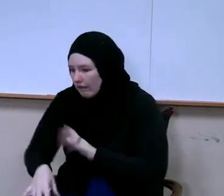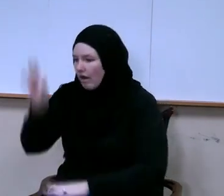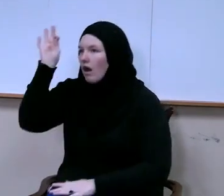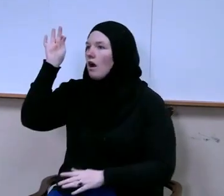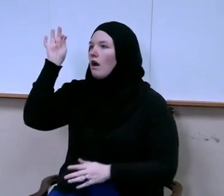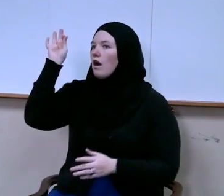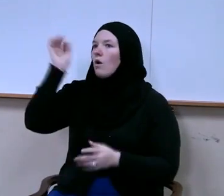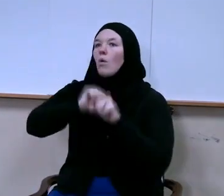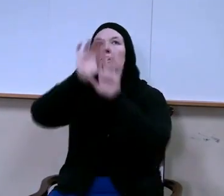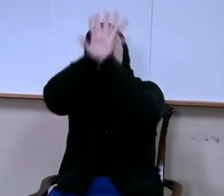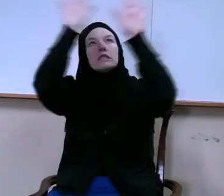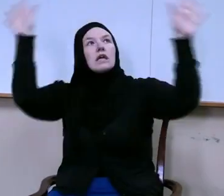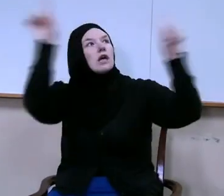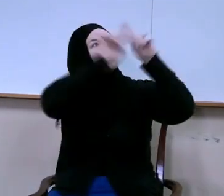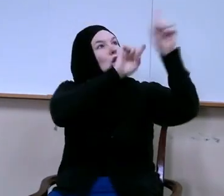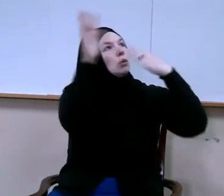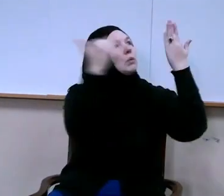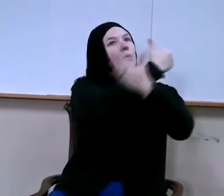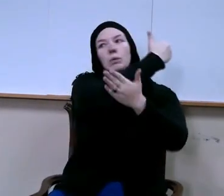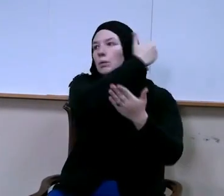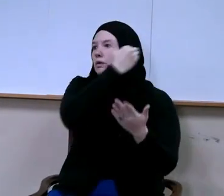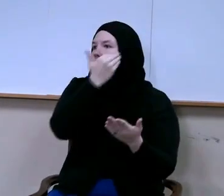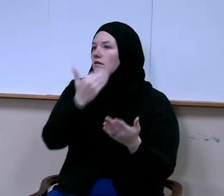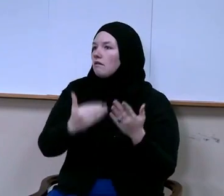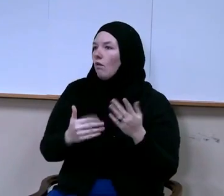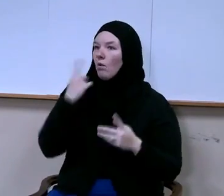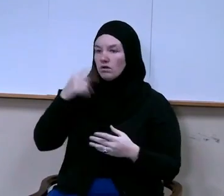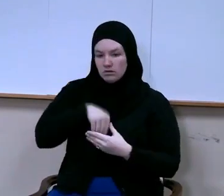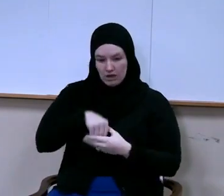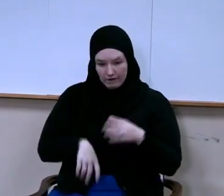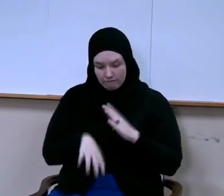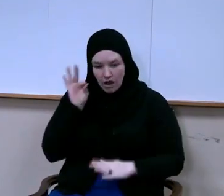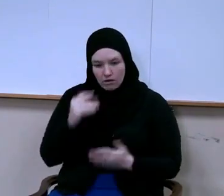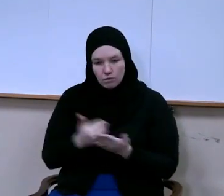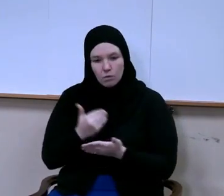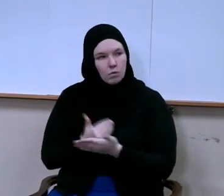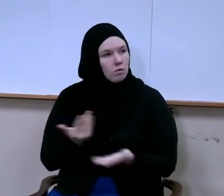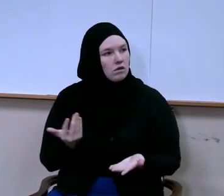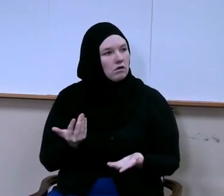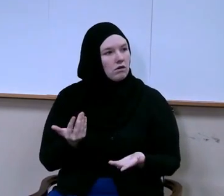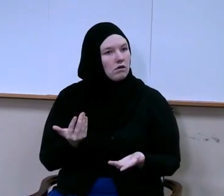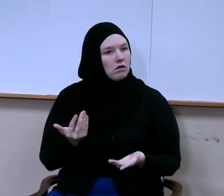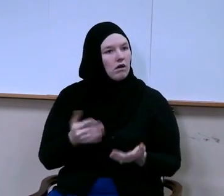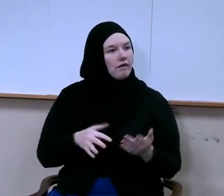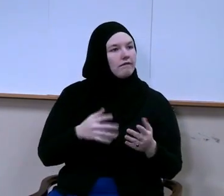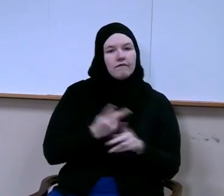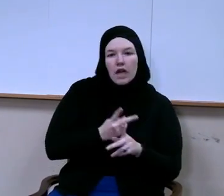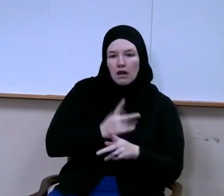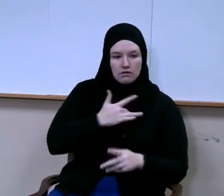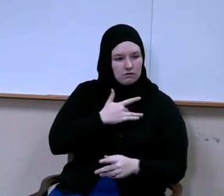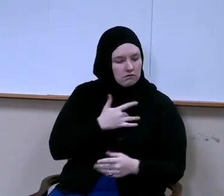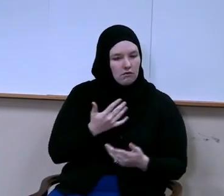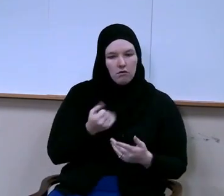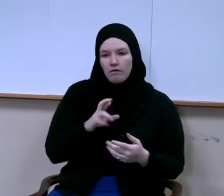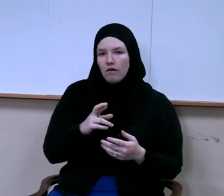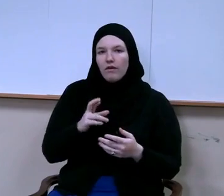to things that we discover in the skies, to things that we discover about ourselves, how we think, what our motives are.